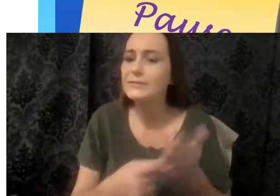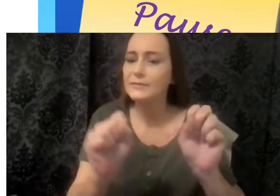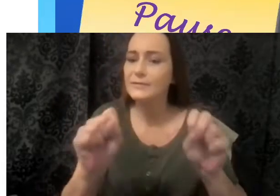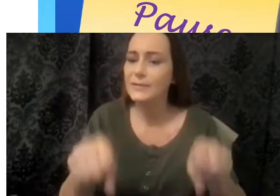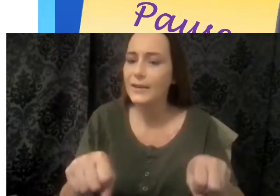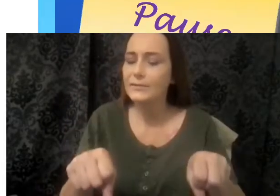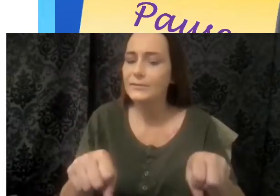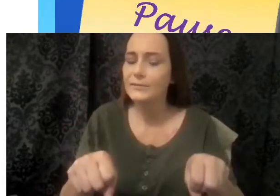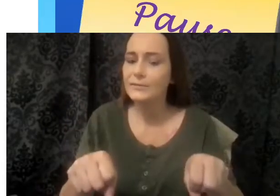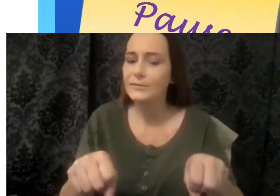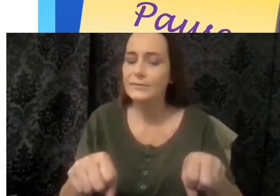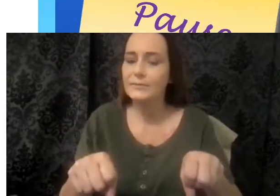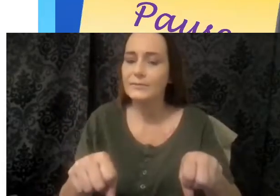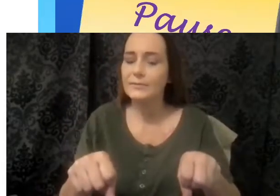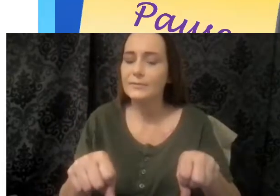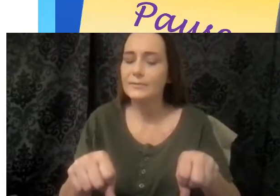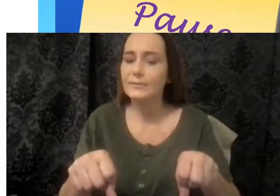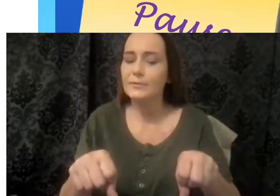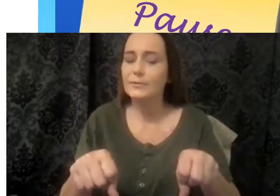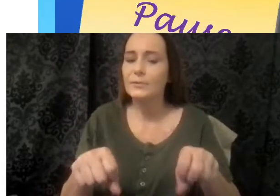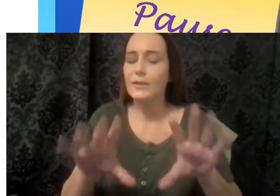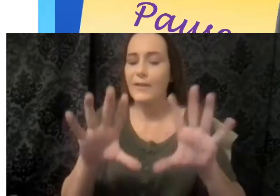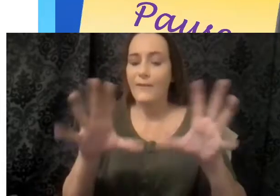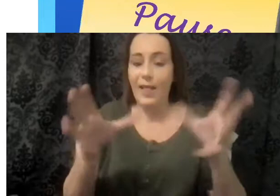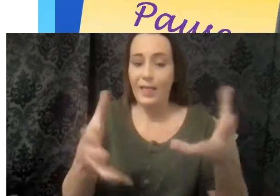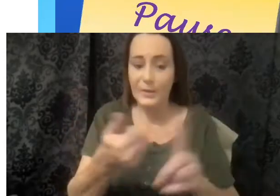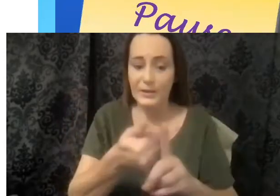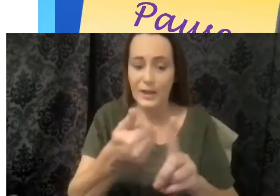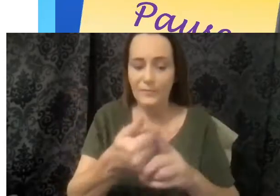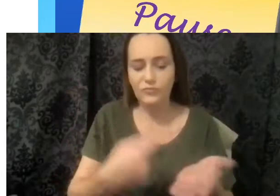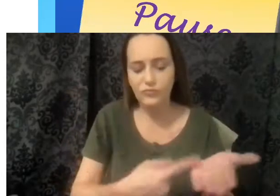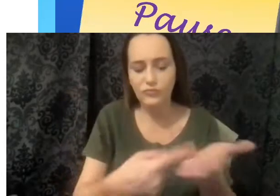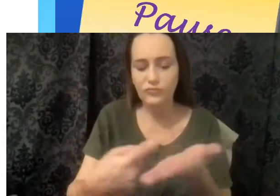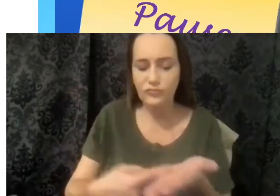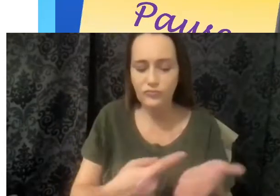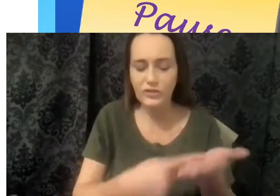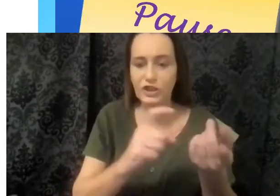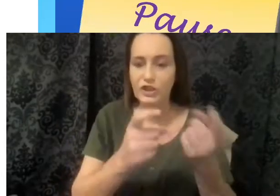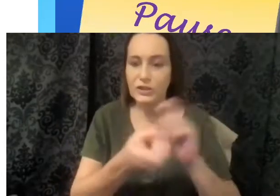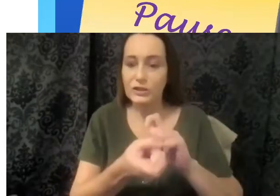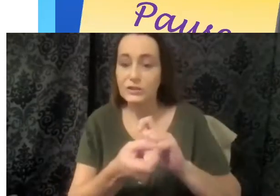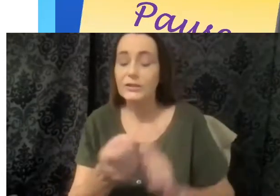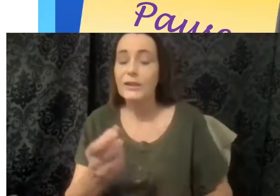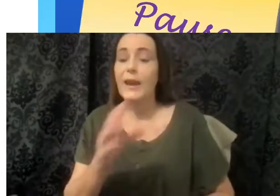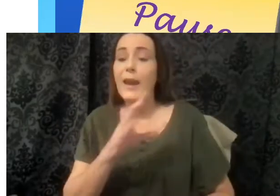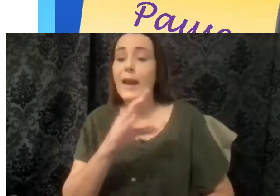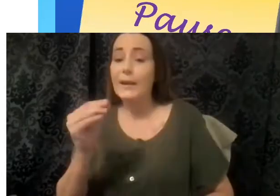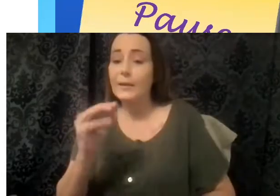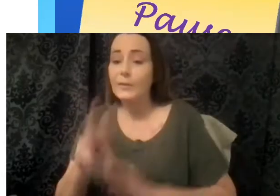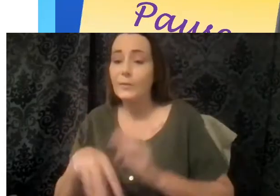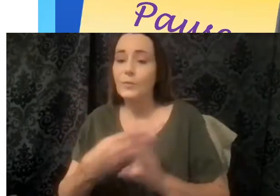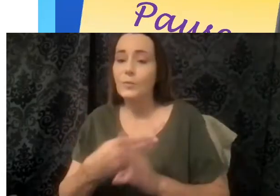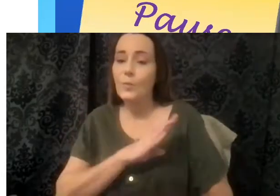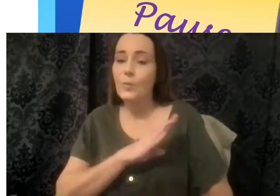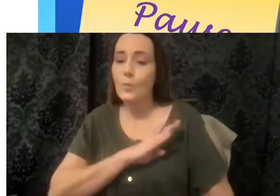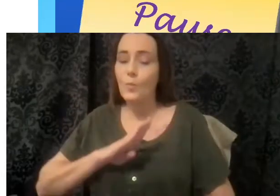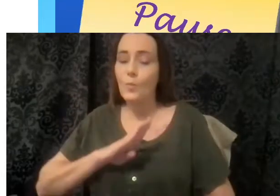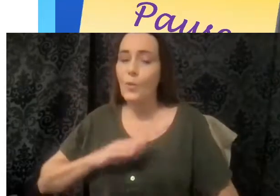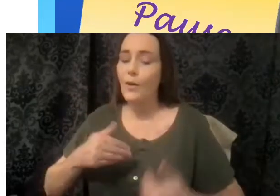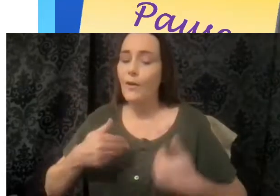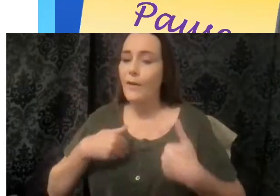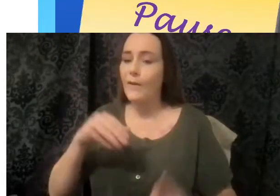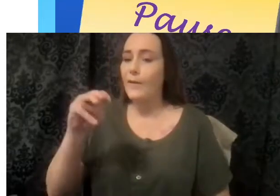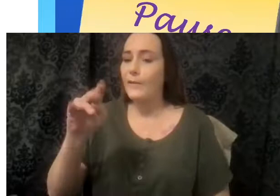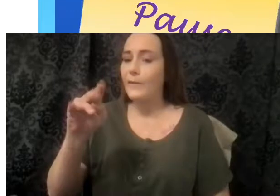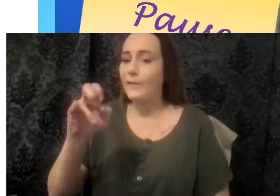discuss any changes and with the fellowship as a whole. And the World Board did have a motion